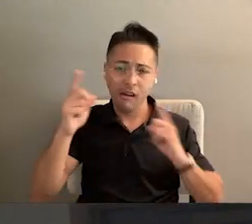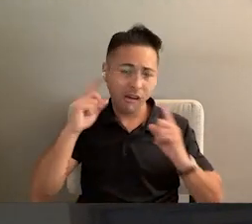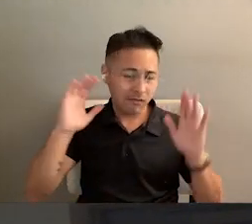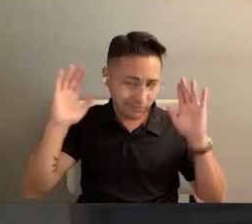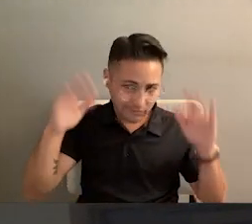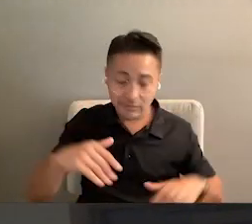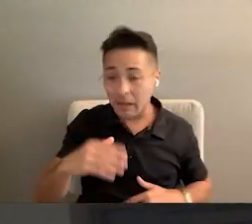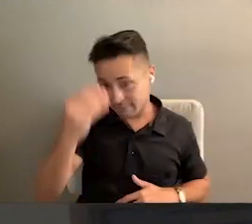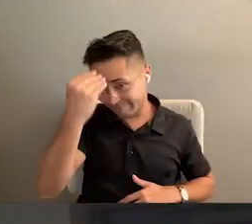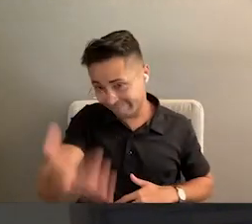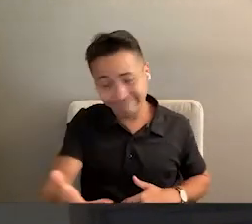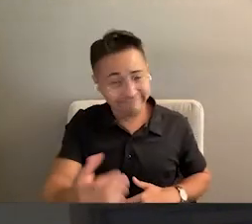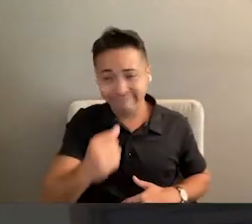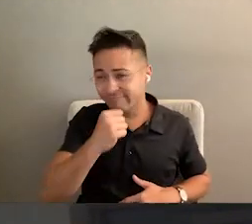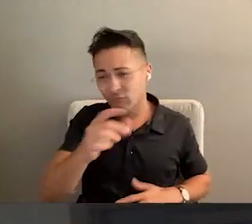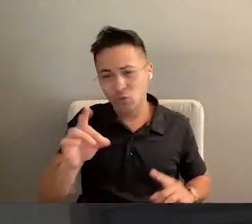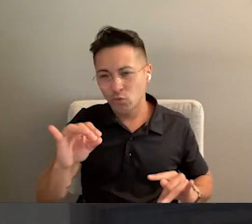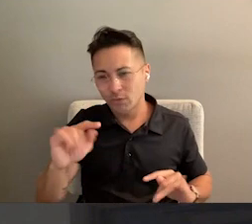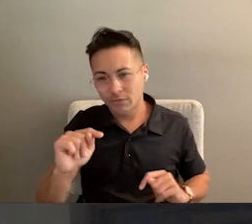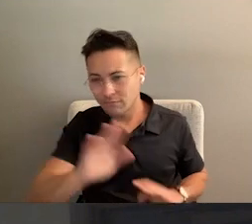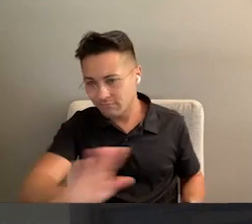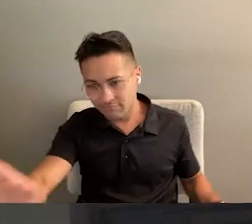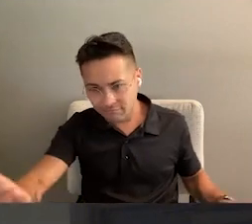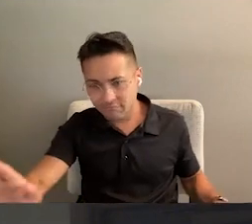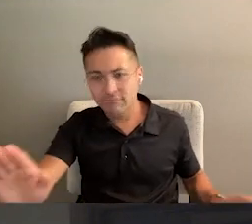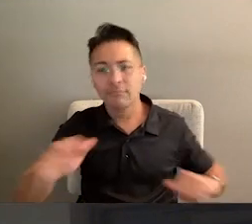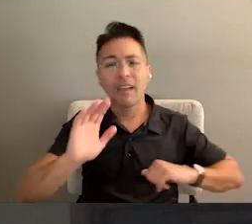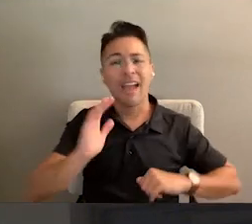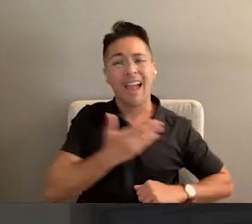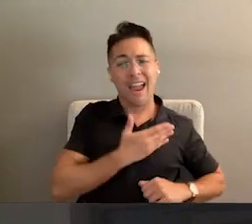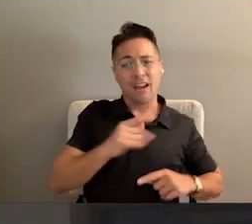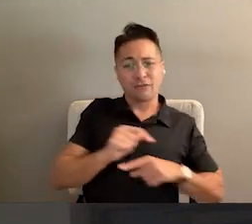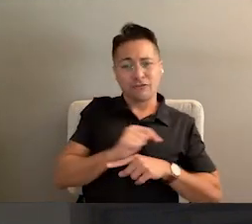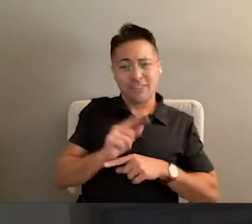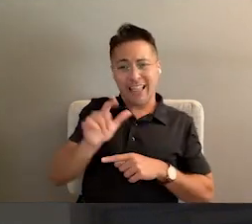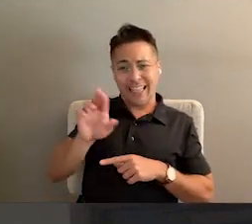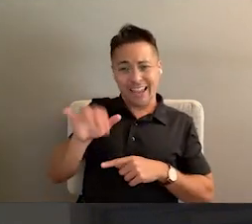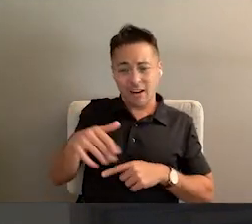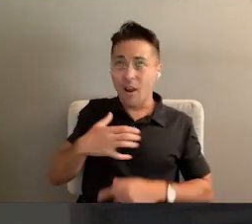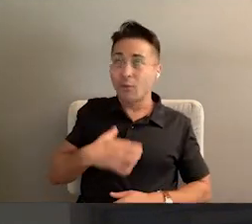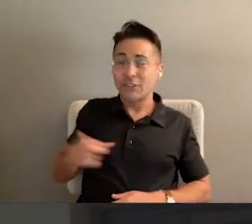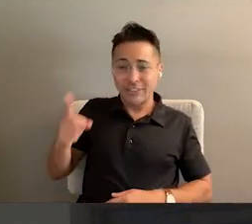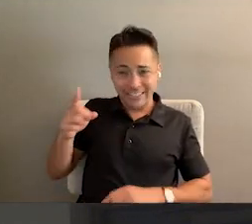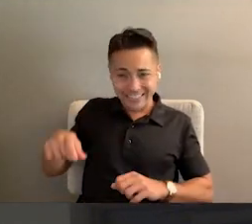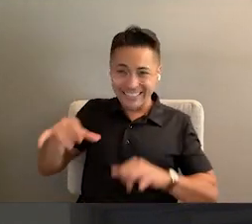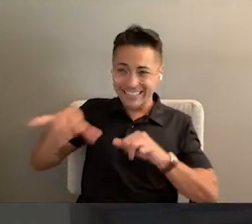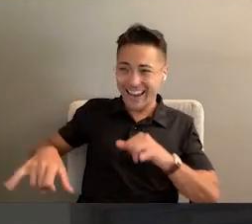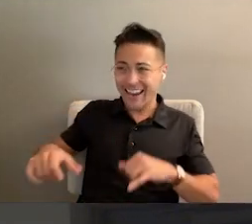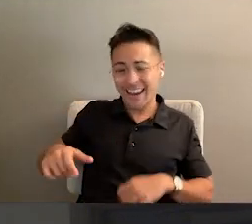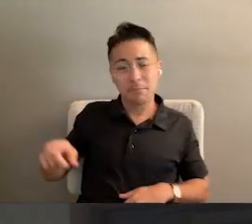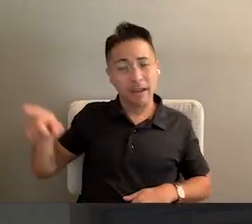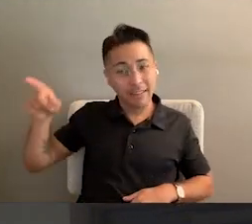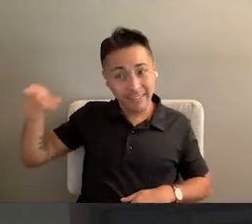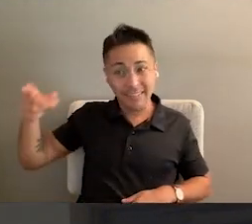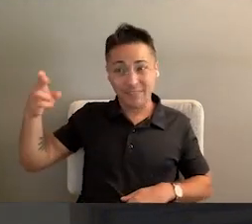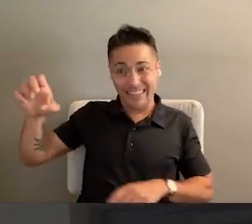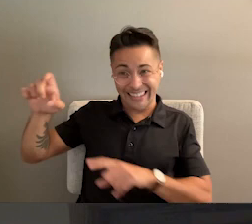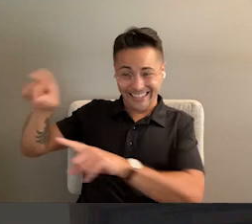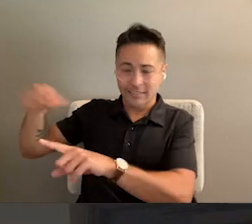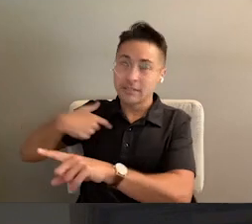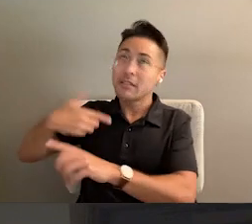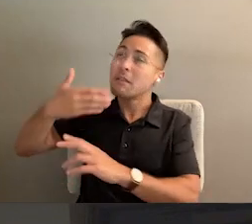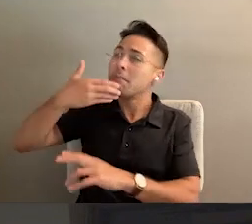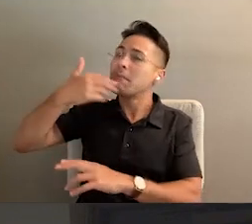easy. This is the best way to do it. I hear consultants say it all the time. I'm telling you, don't do it. Our trainer, Larry, I wish he